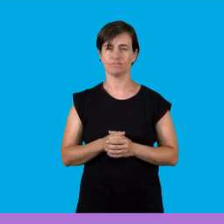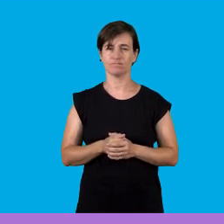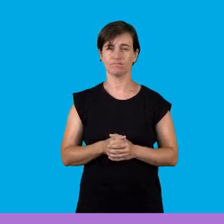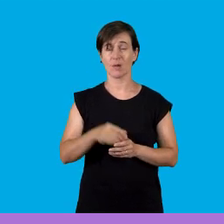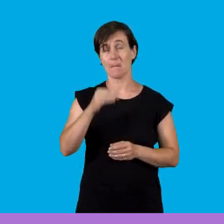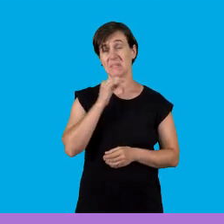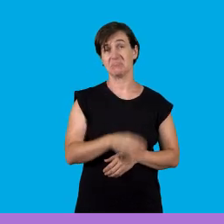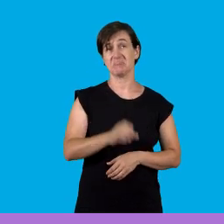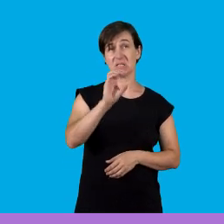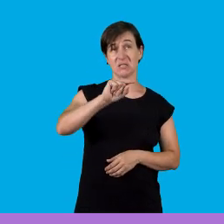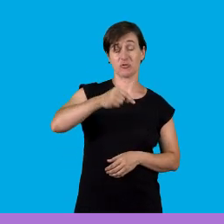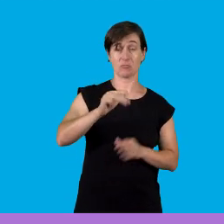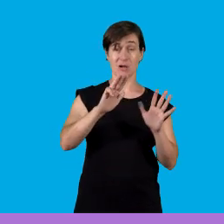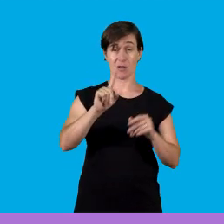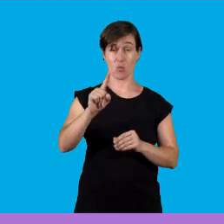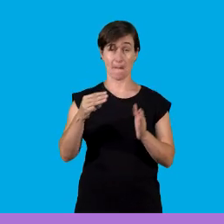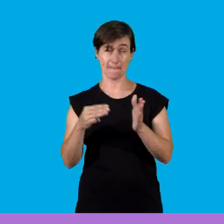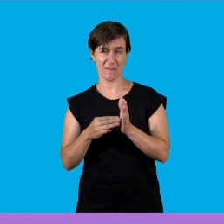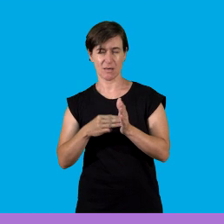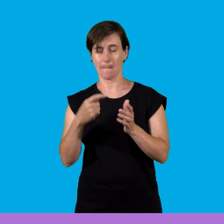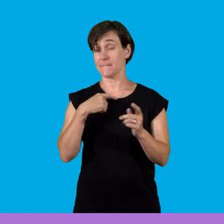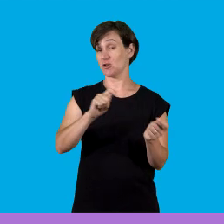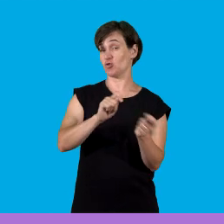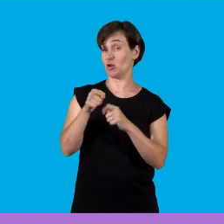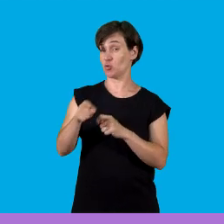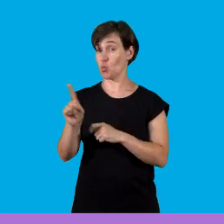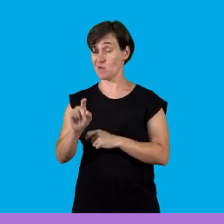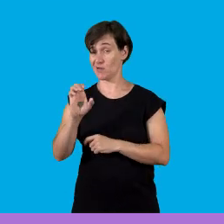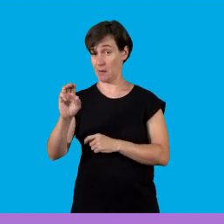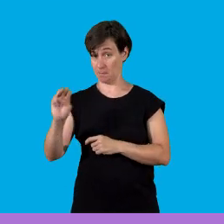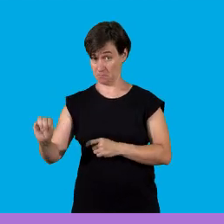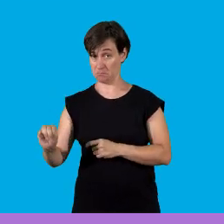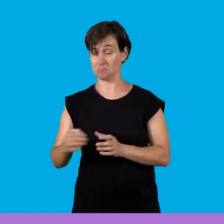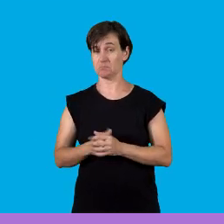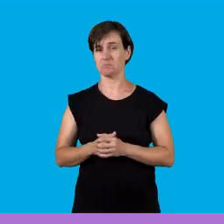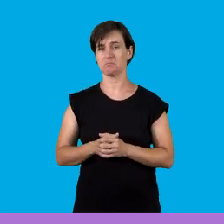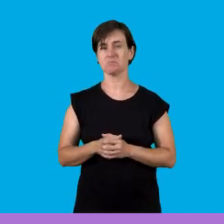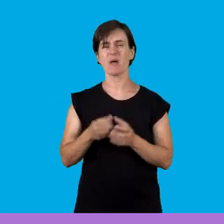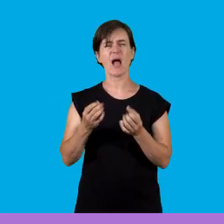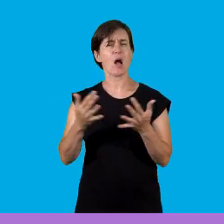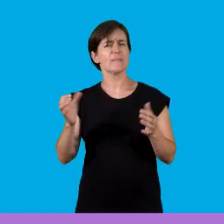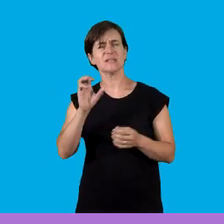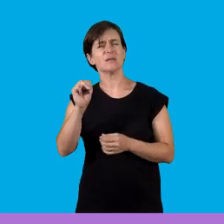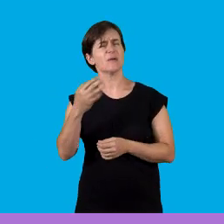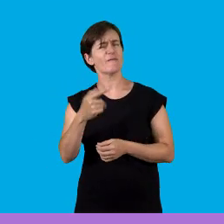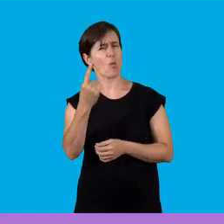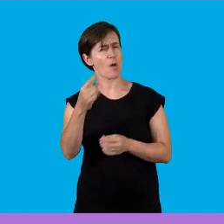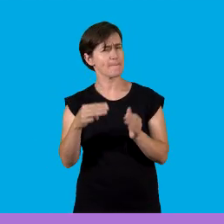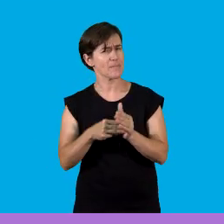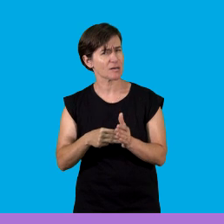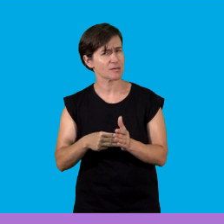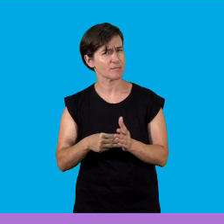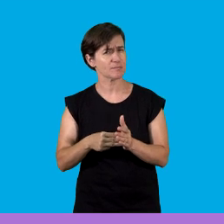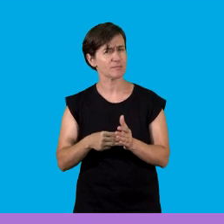then say 0.91 meter. I'm going to convert that to centimeters. All right, how many centimeters in